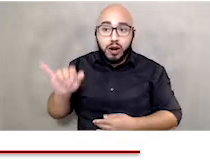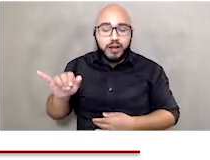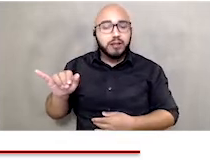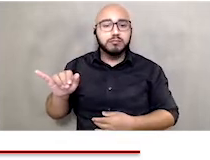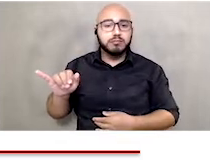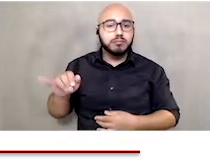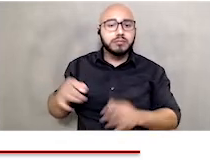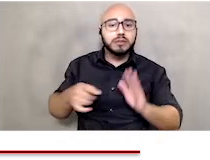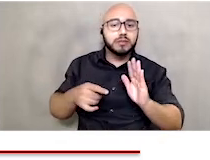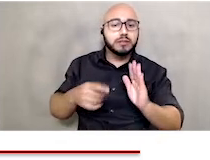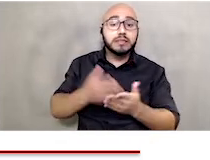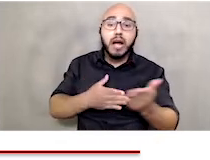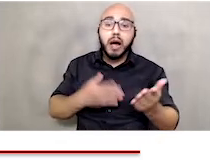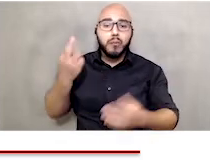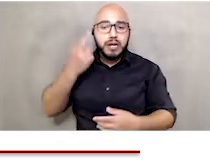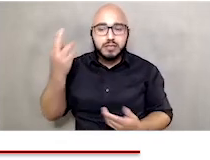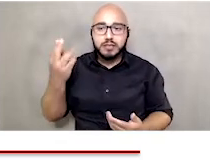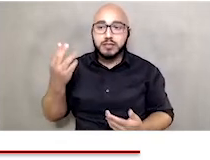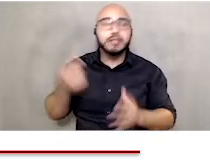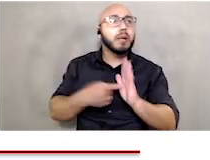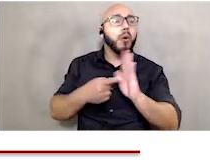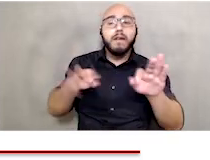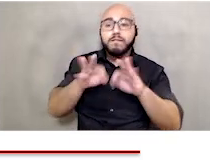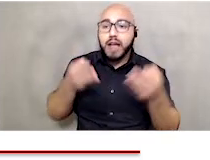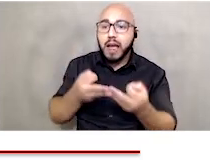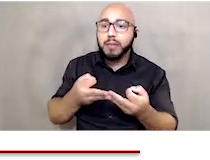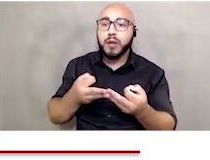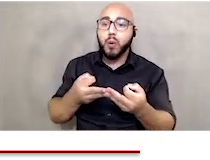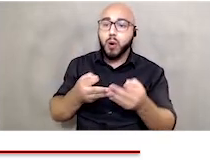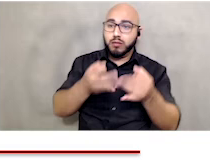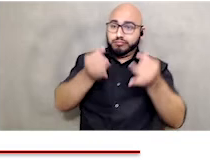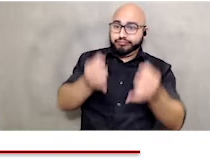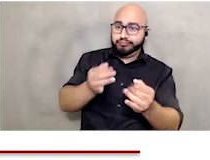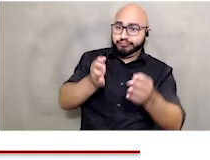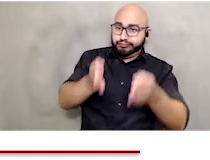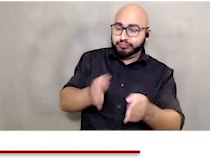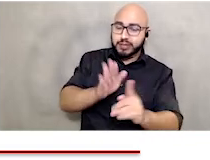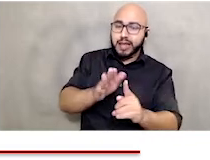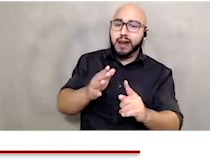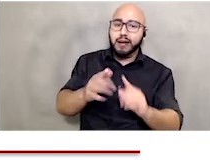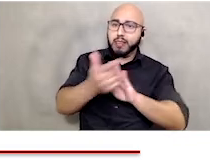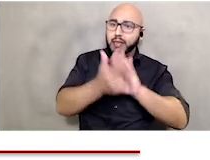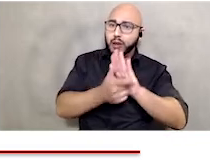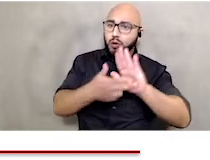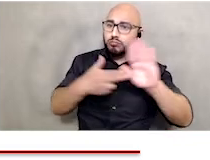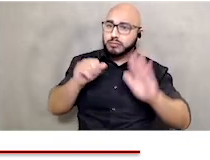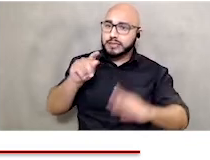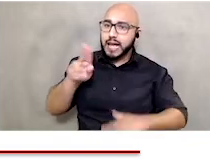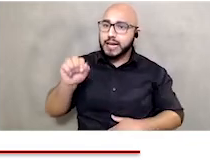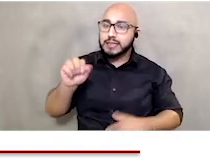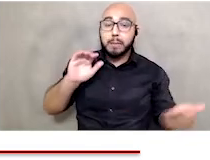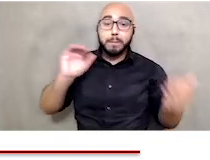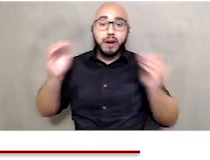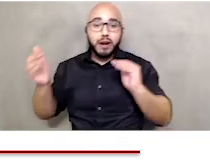factors such as a family or individual's legal status, forced versus